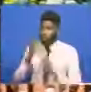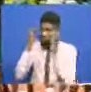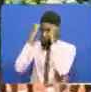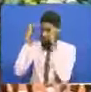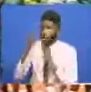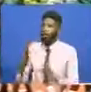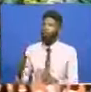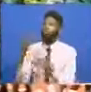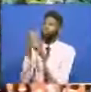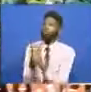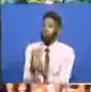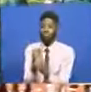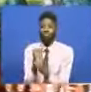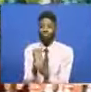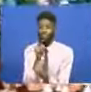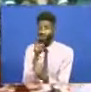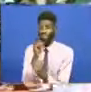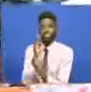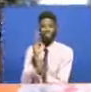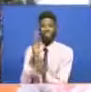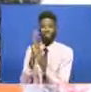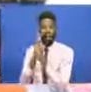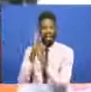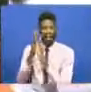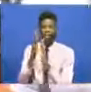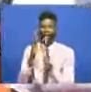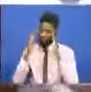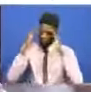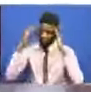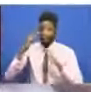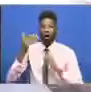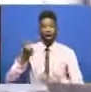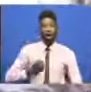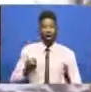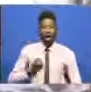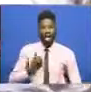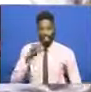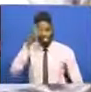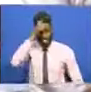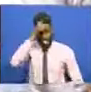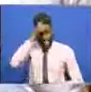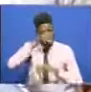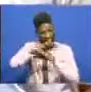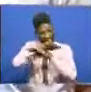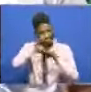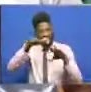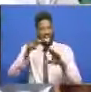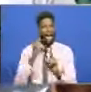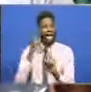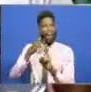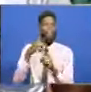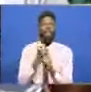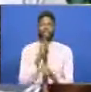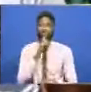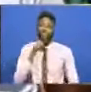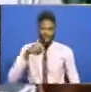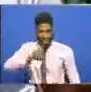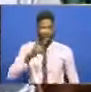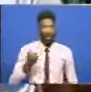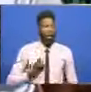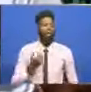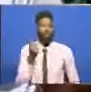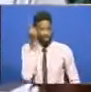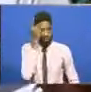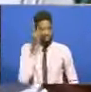which of course is directly dealing with the girl child at the grassroots to ensure that indeed they can actually get to understand how to protect